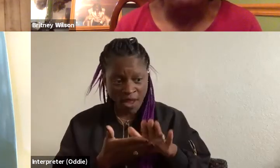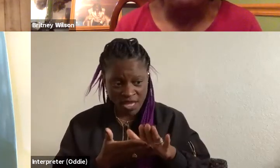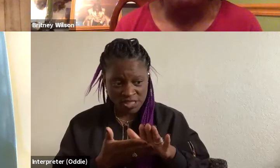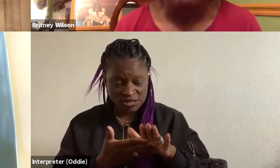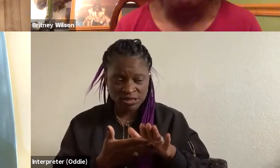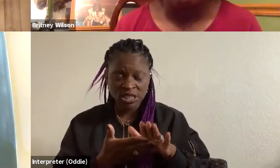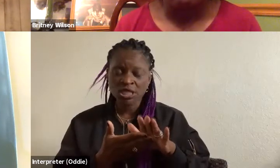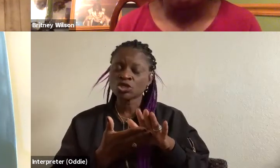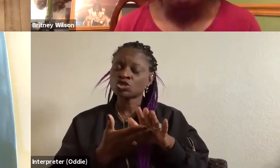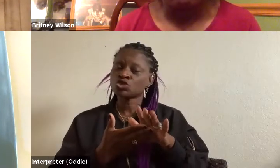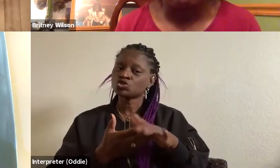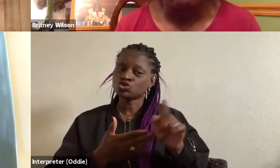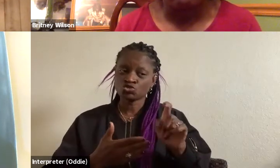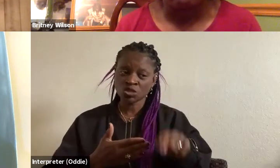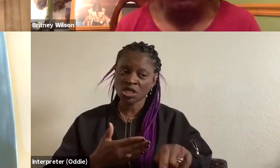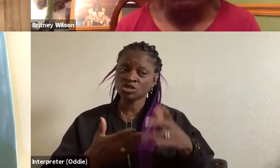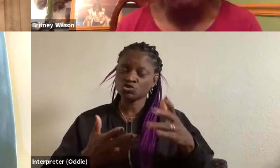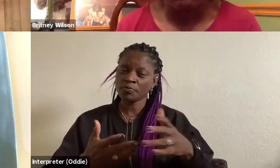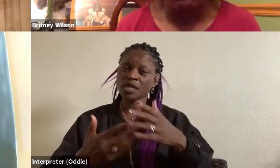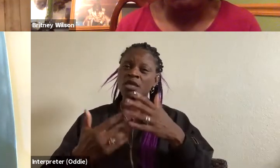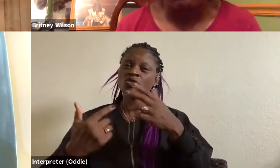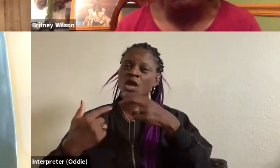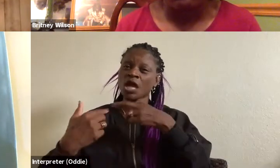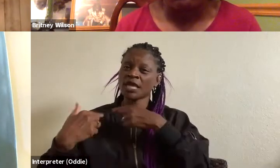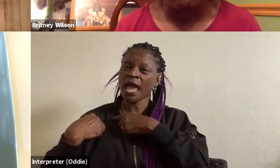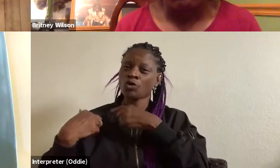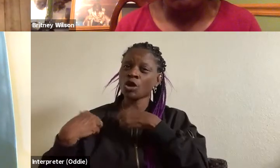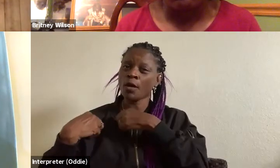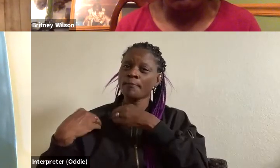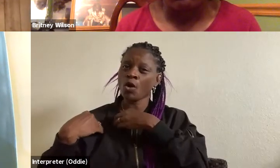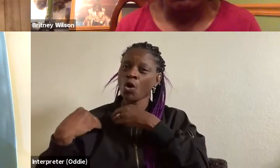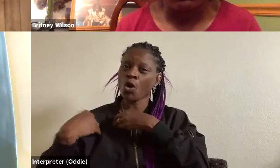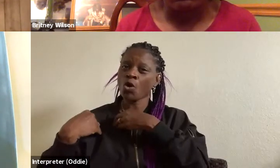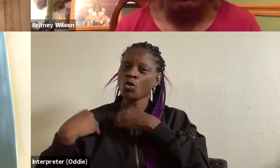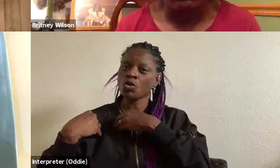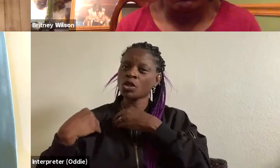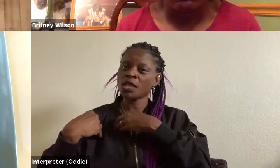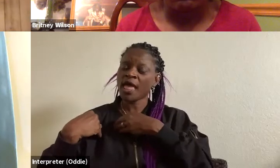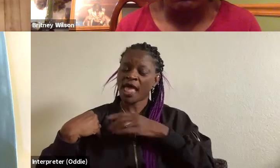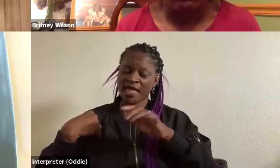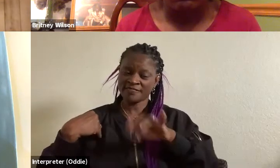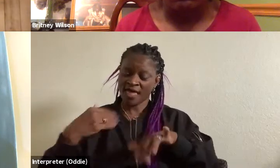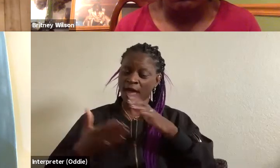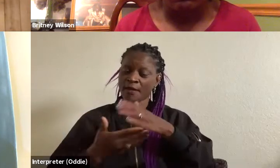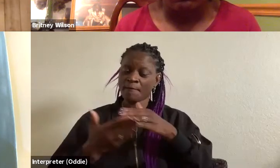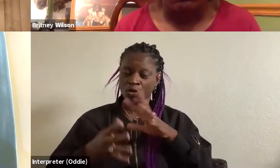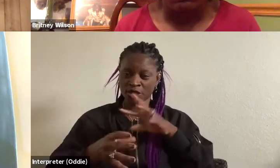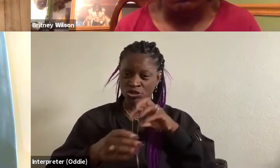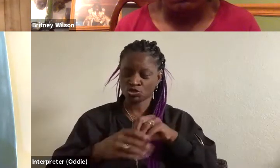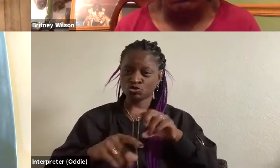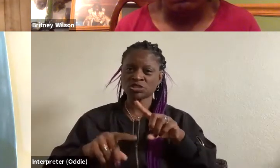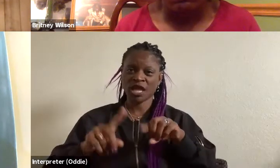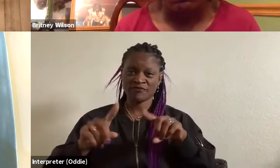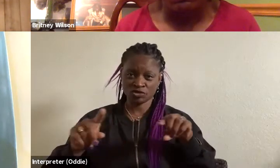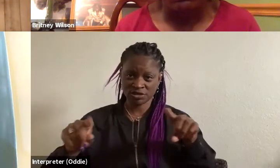you know, and you will be held accountable to. And that responsibility of diversifying disability, and not